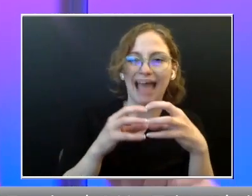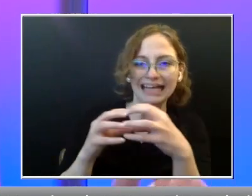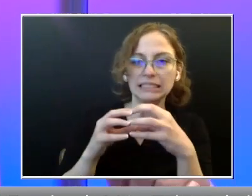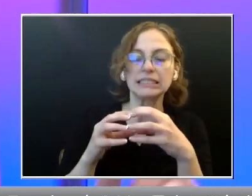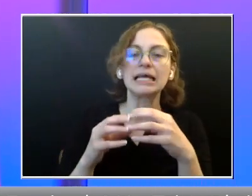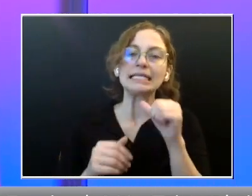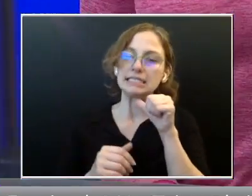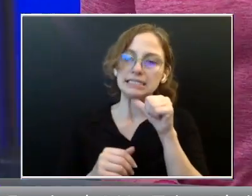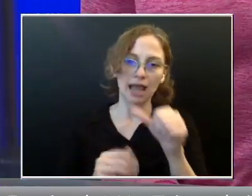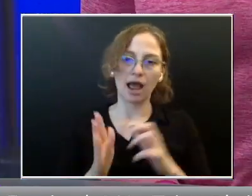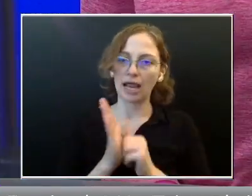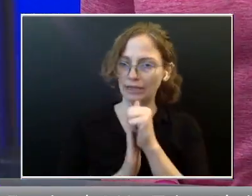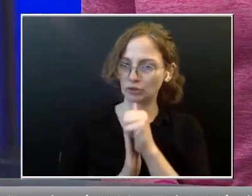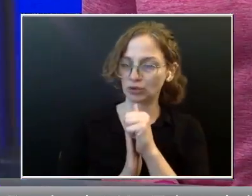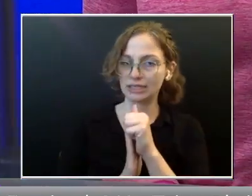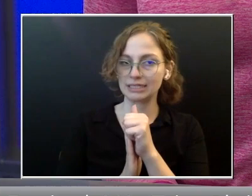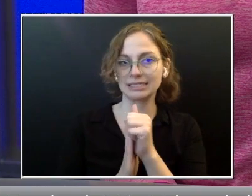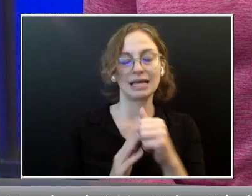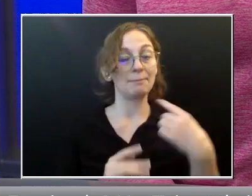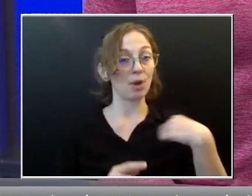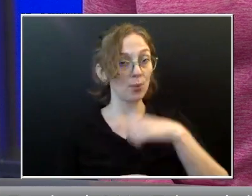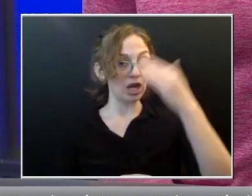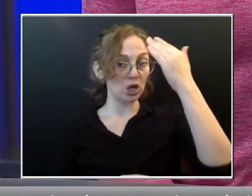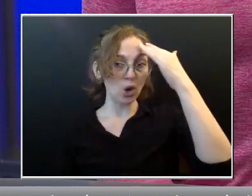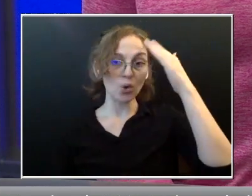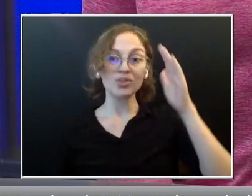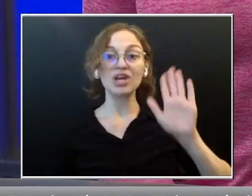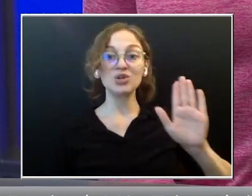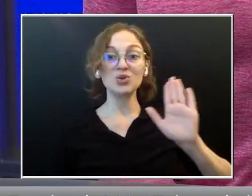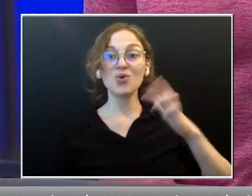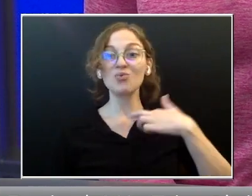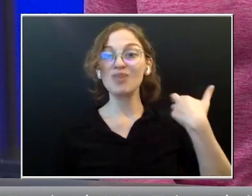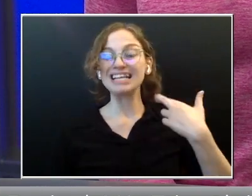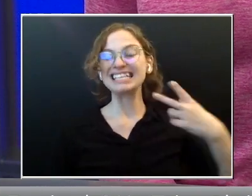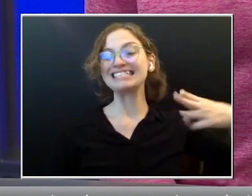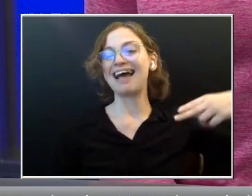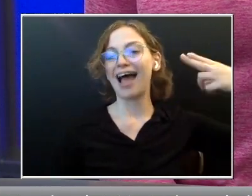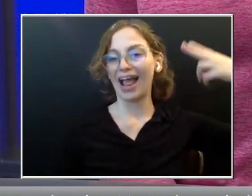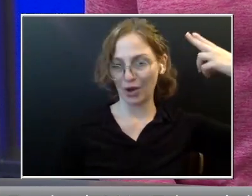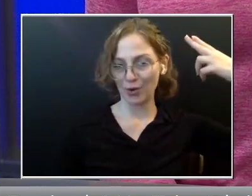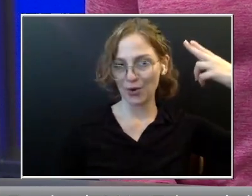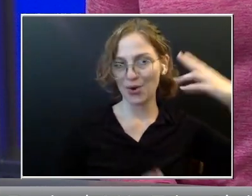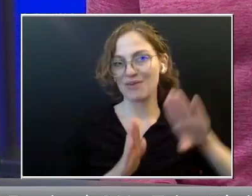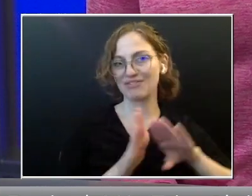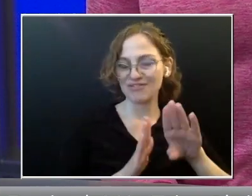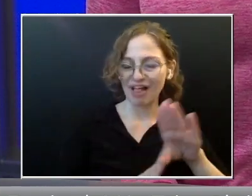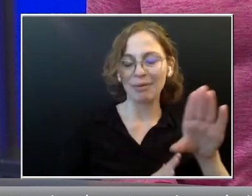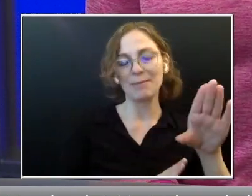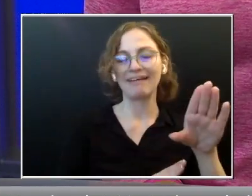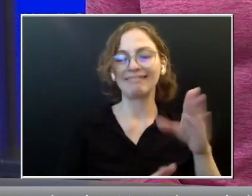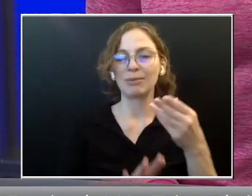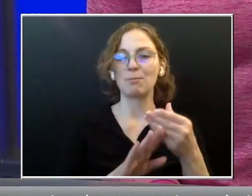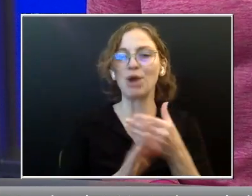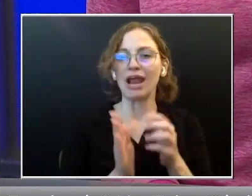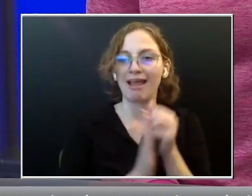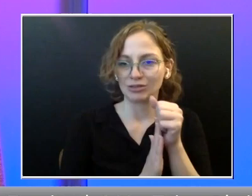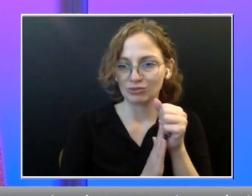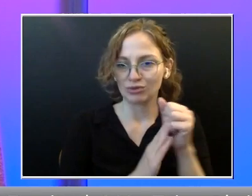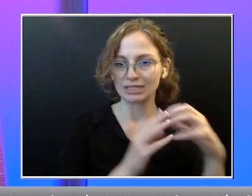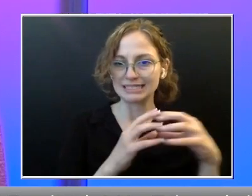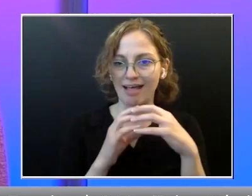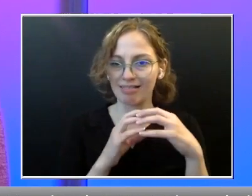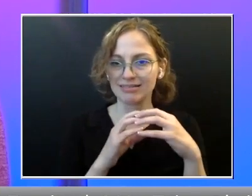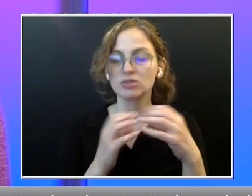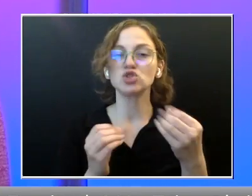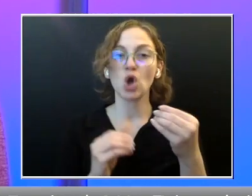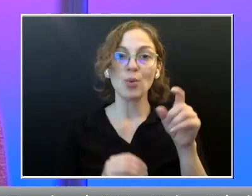that you're at a slightly higher risk of developing polyps or precancerous cells, and so we have to keep a really close eye. And we had just sort of